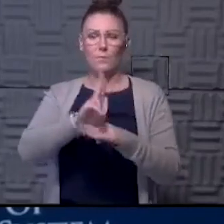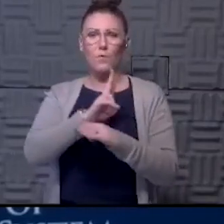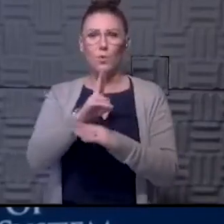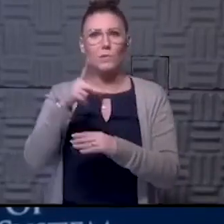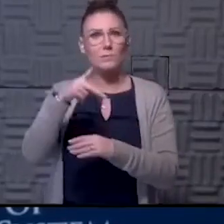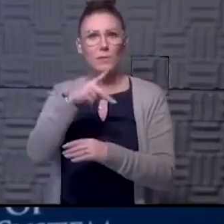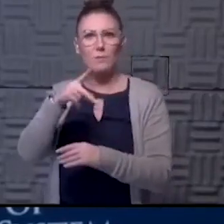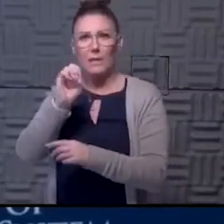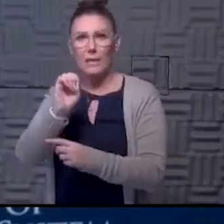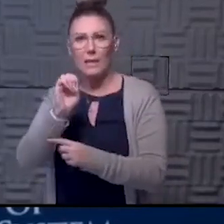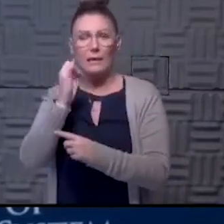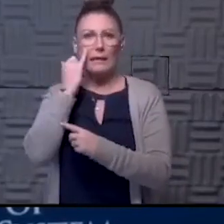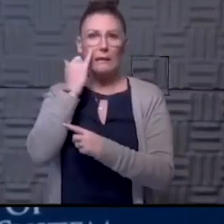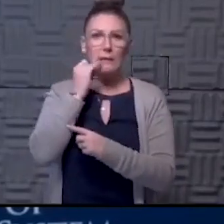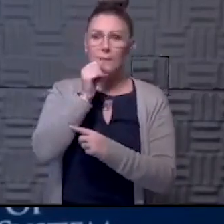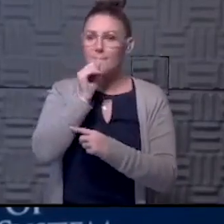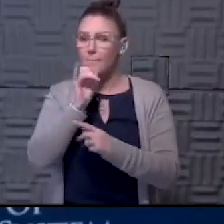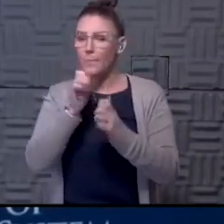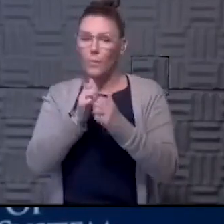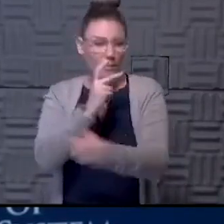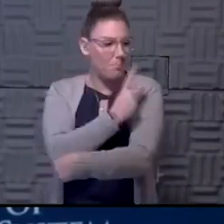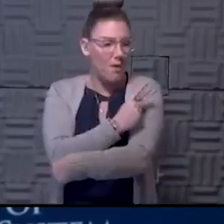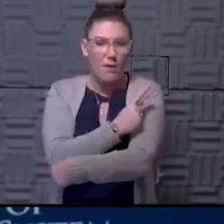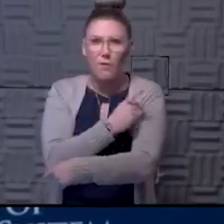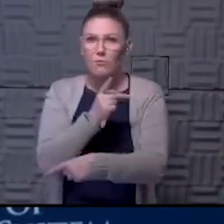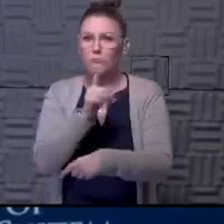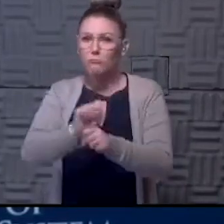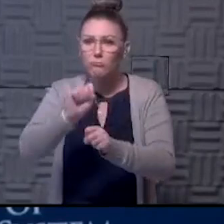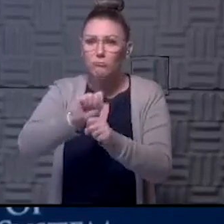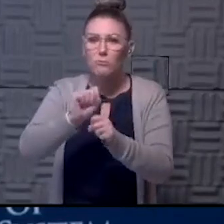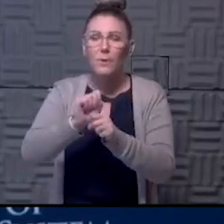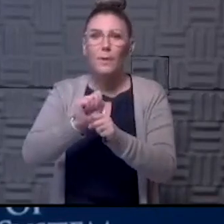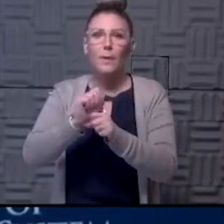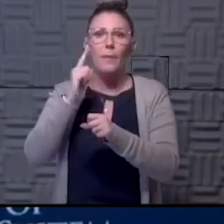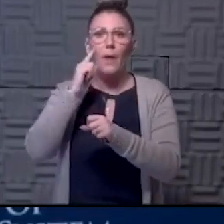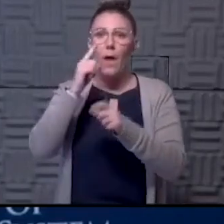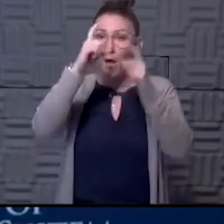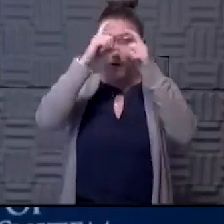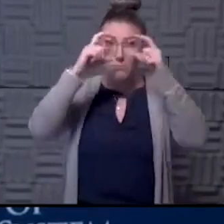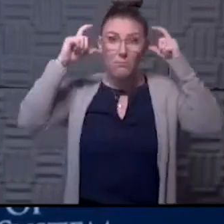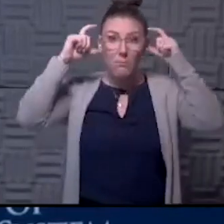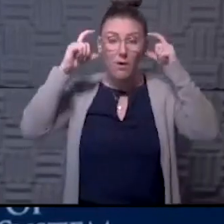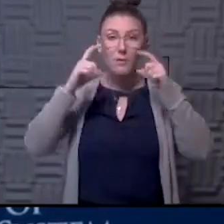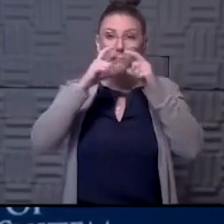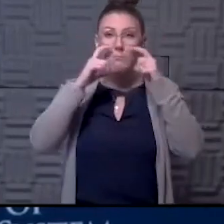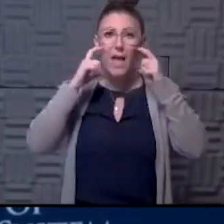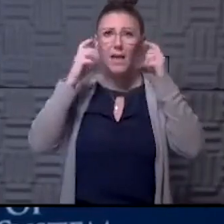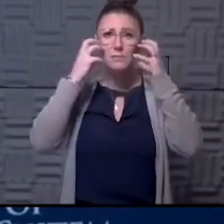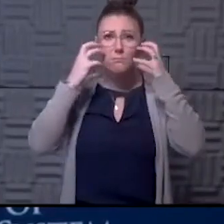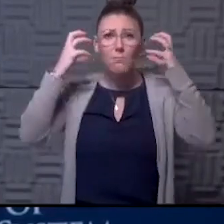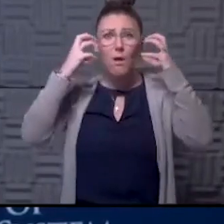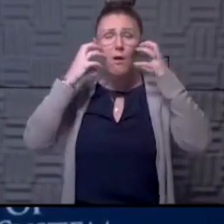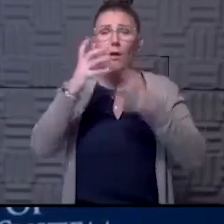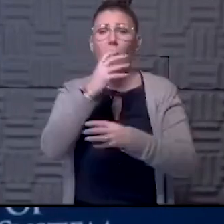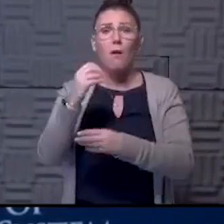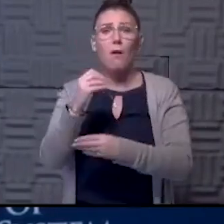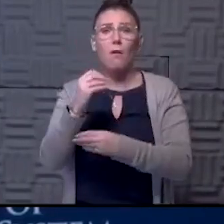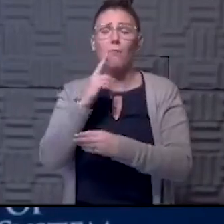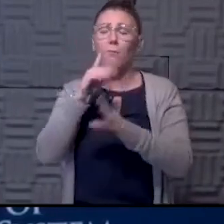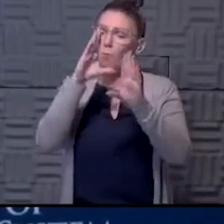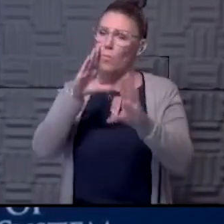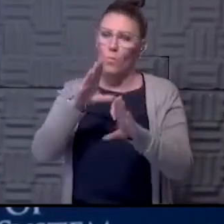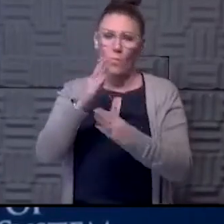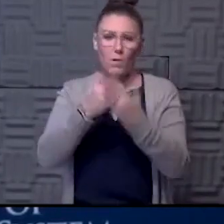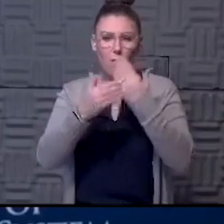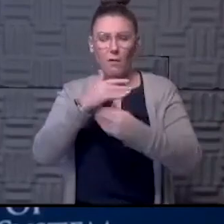they're dealing with patients, they're wearing their eye goggles, their face masks, doing great hand hygiene, trying to do social